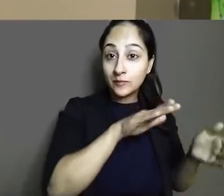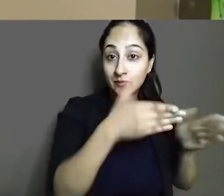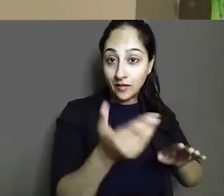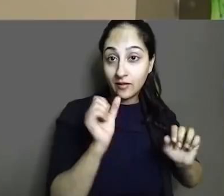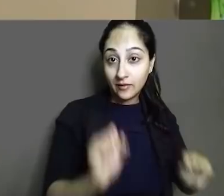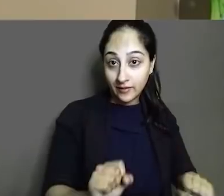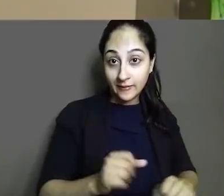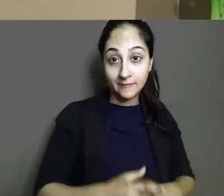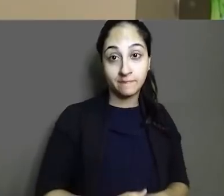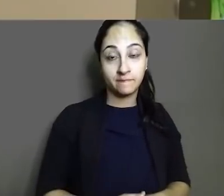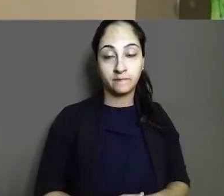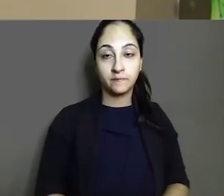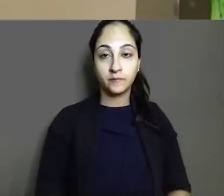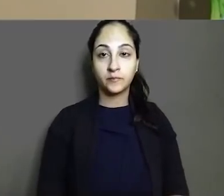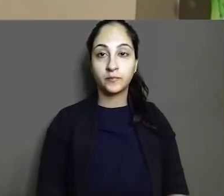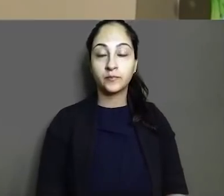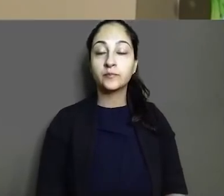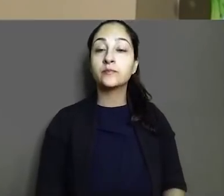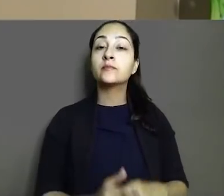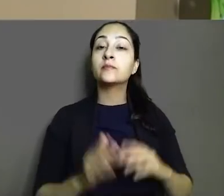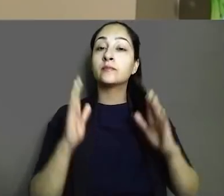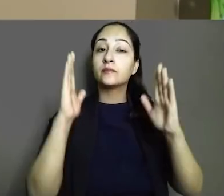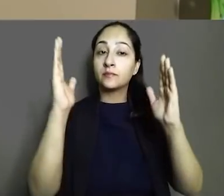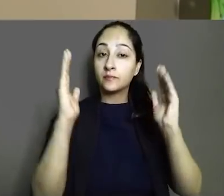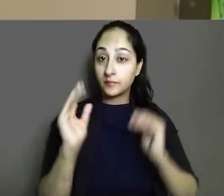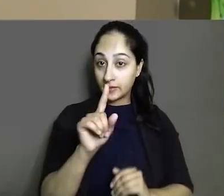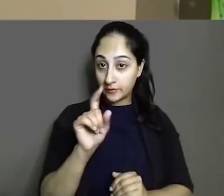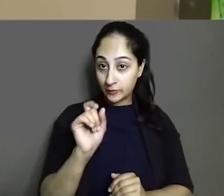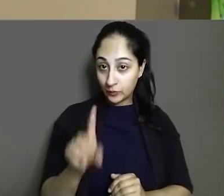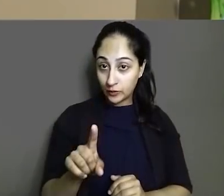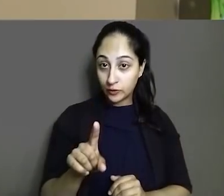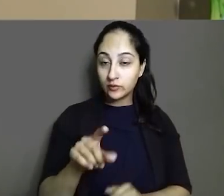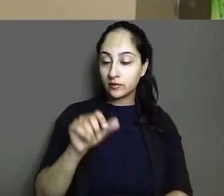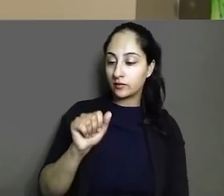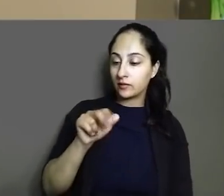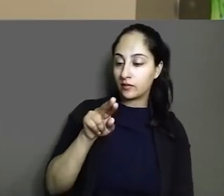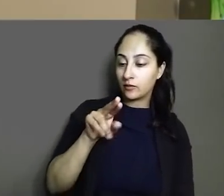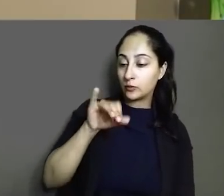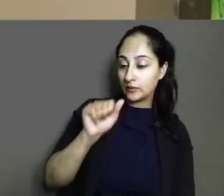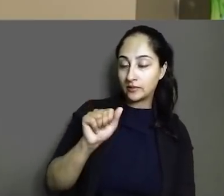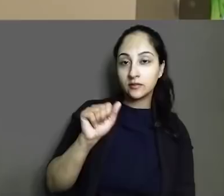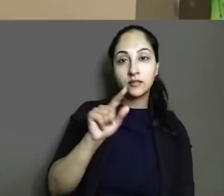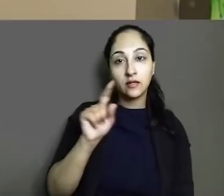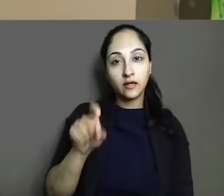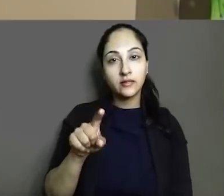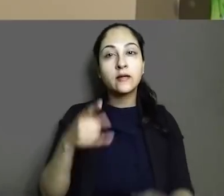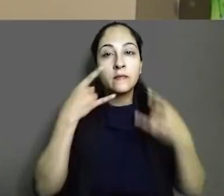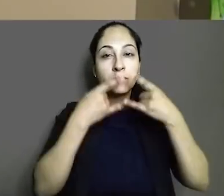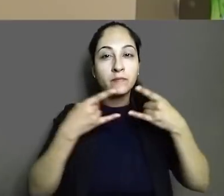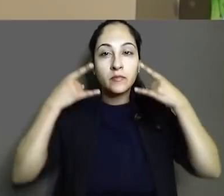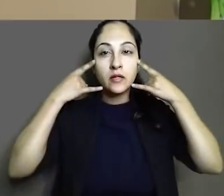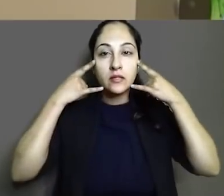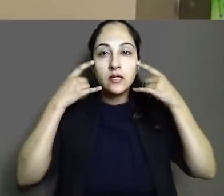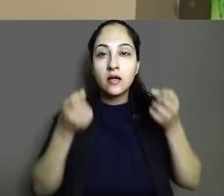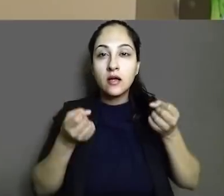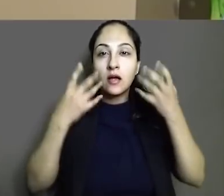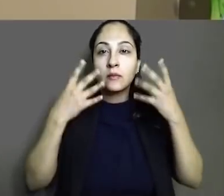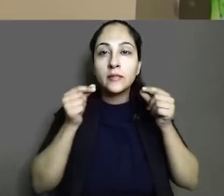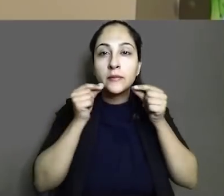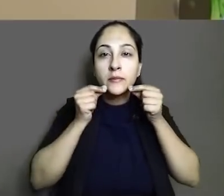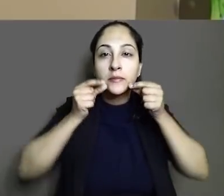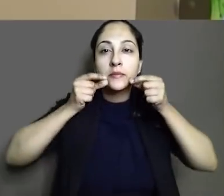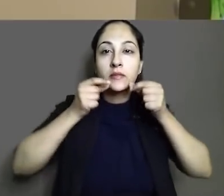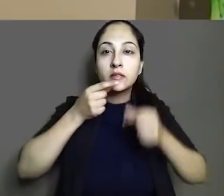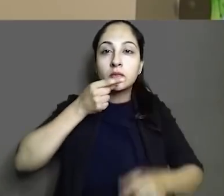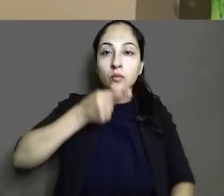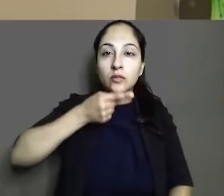the CDC is looking at this issue. So it is under review. So what I will say is that for